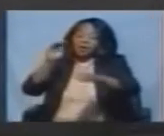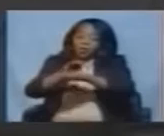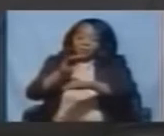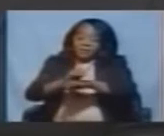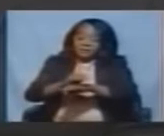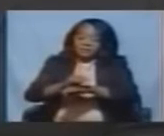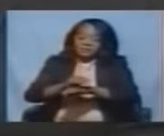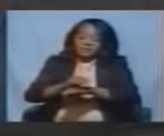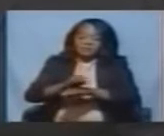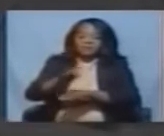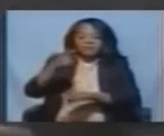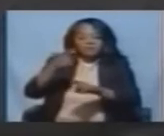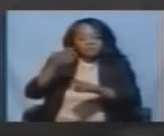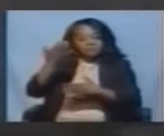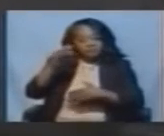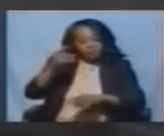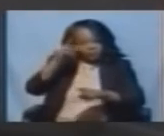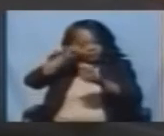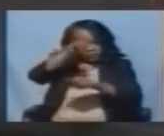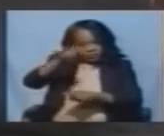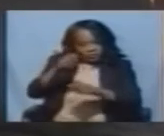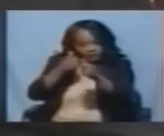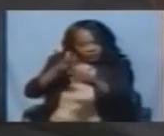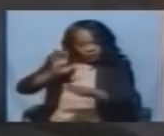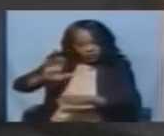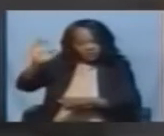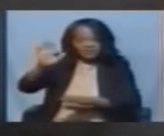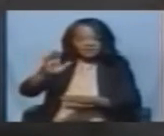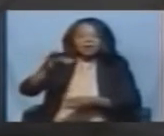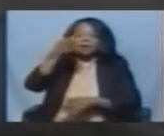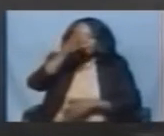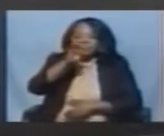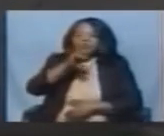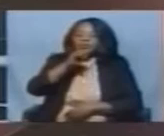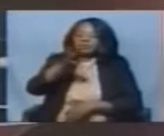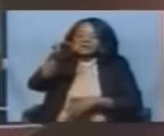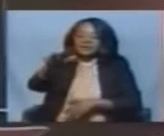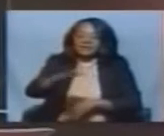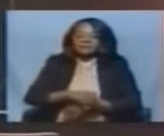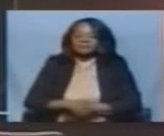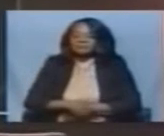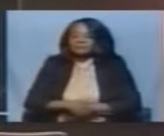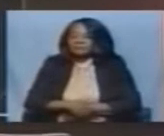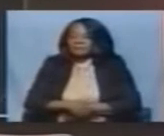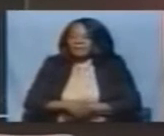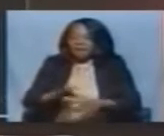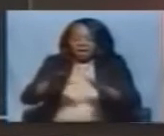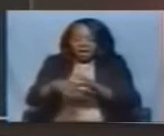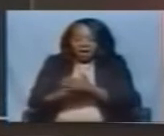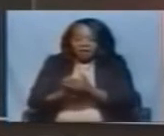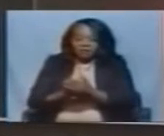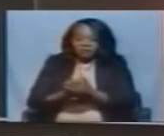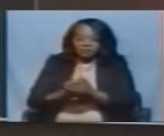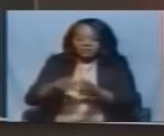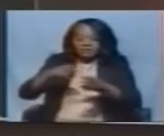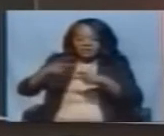there's corruption, but it's resident in the process. So why is this procurement process, particularly the public procurement process, so prone to